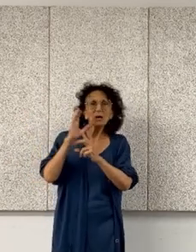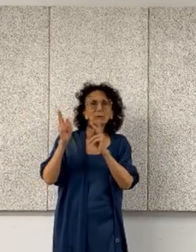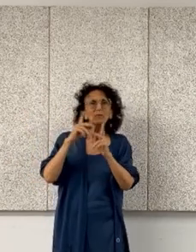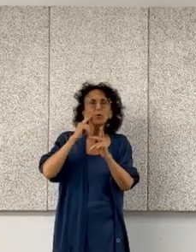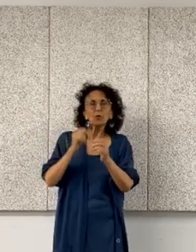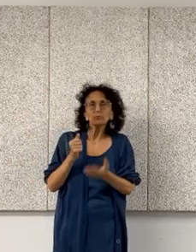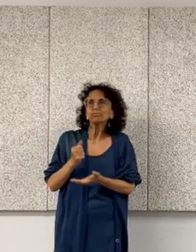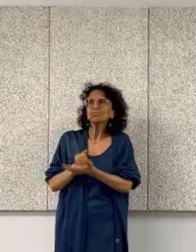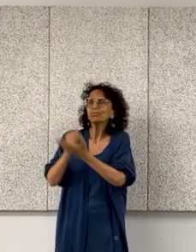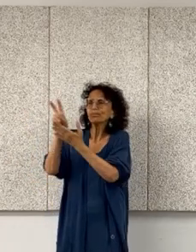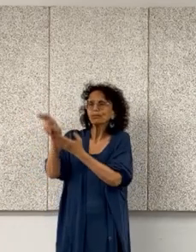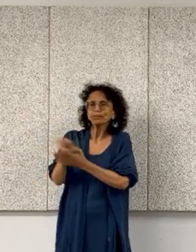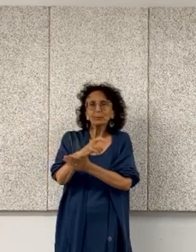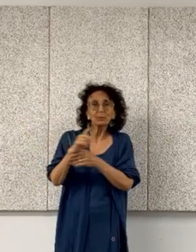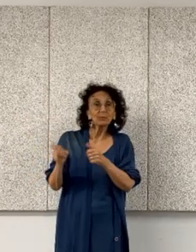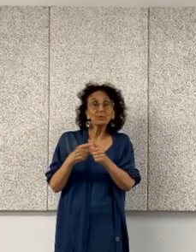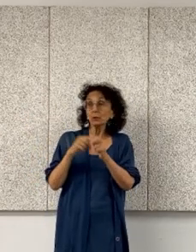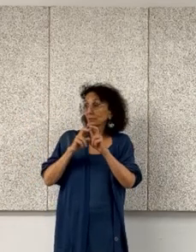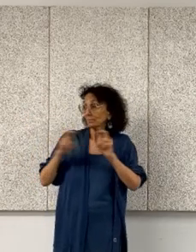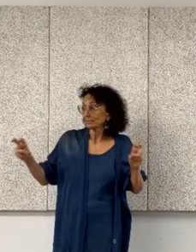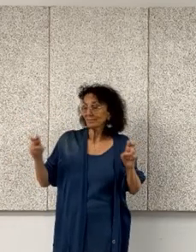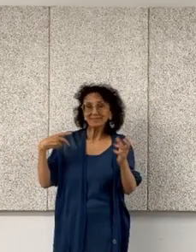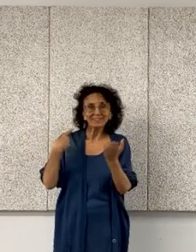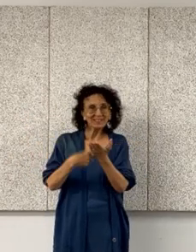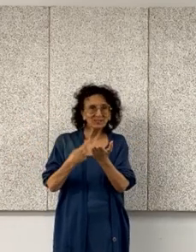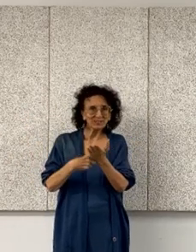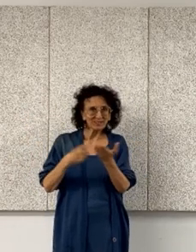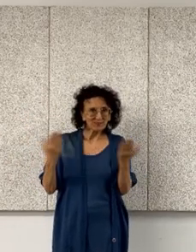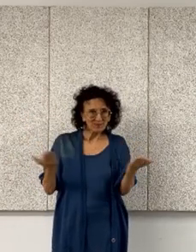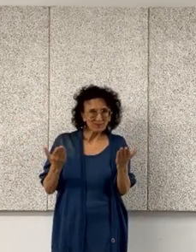first panel discussion of the...